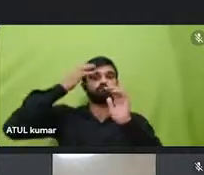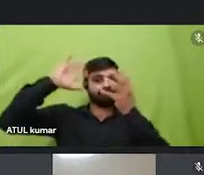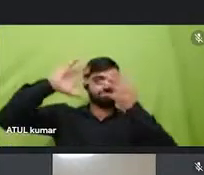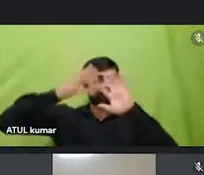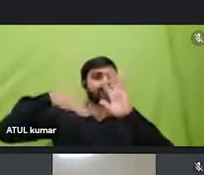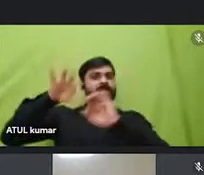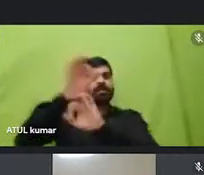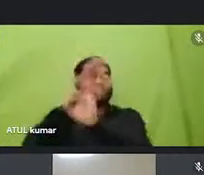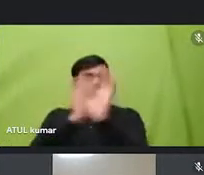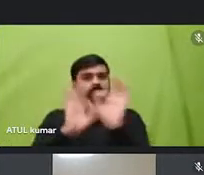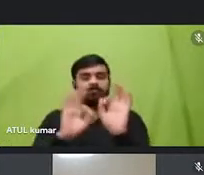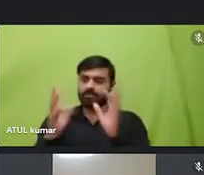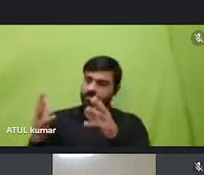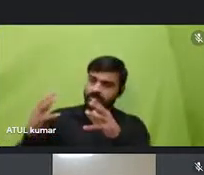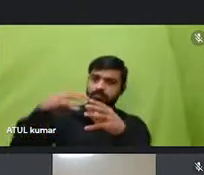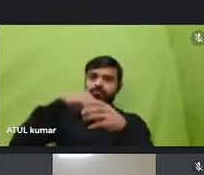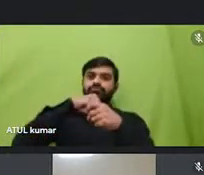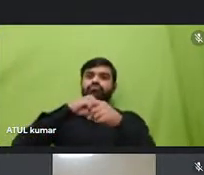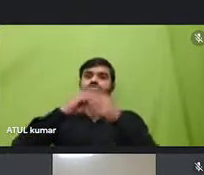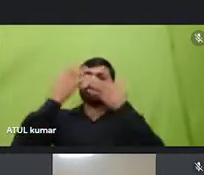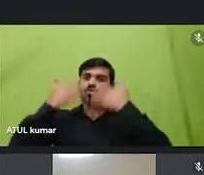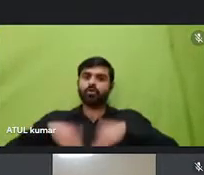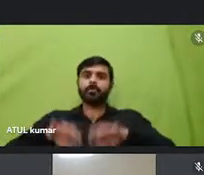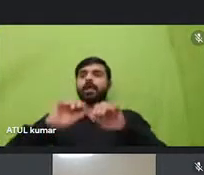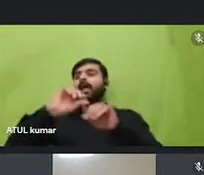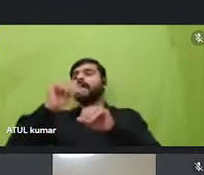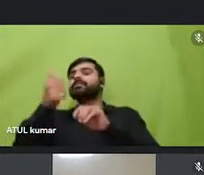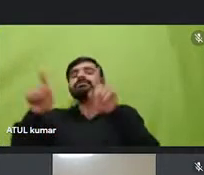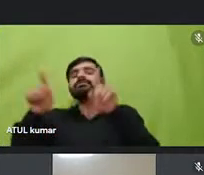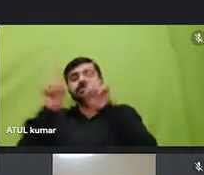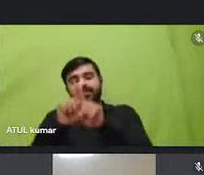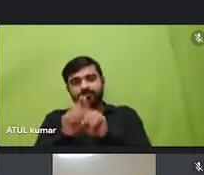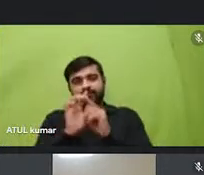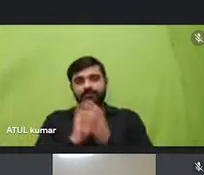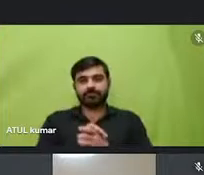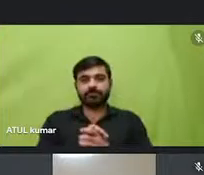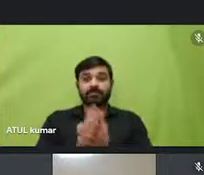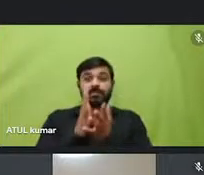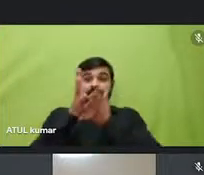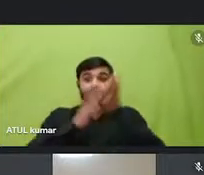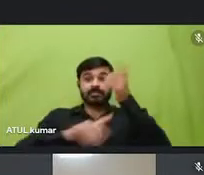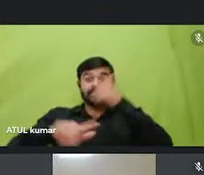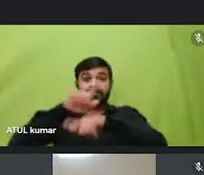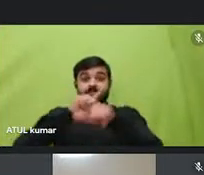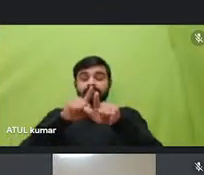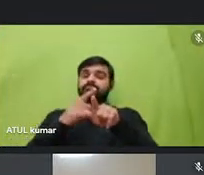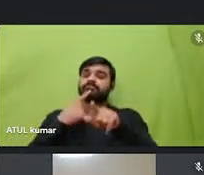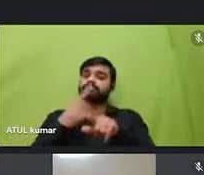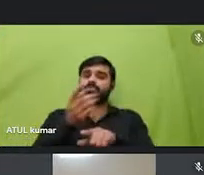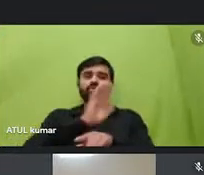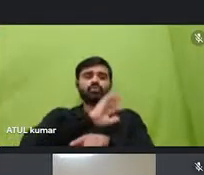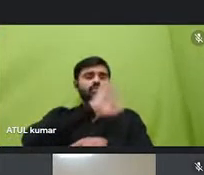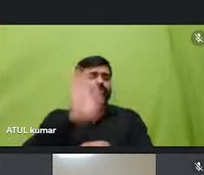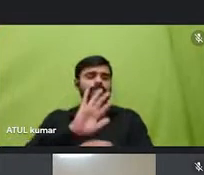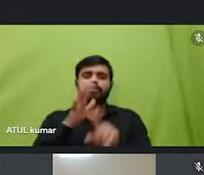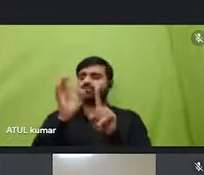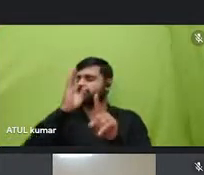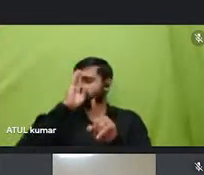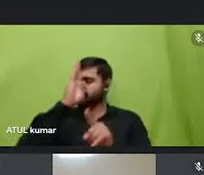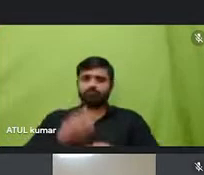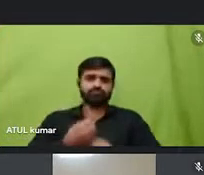They're already evolved and human like the rest of us. So sign languages don't tell us anything